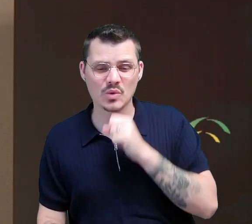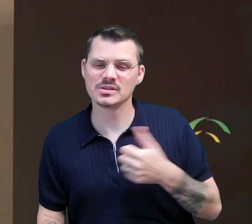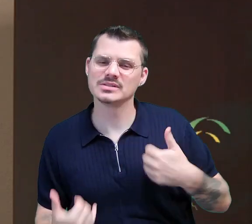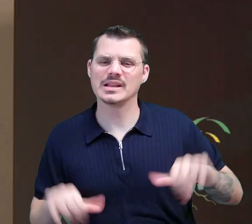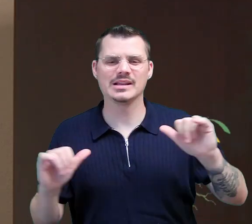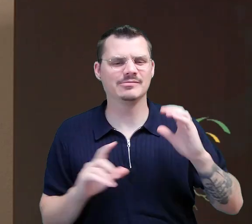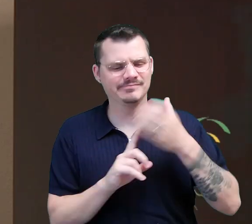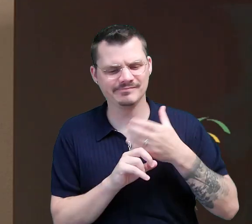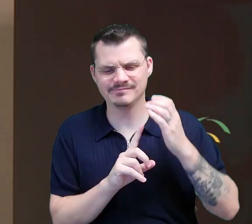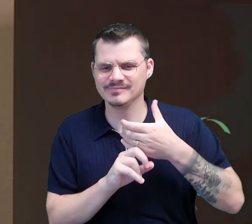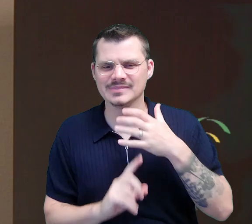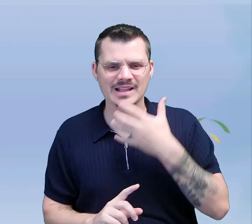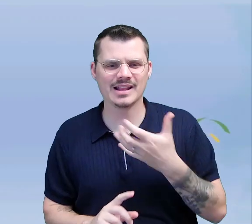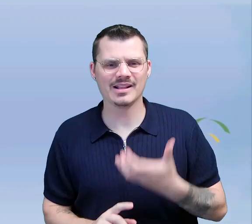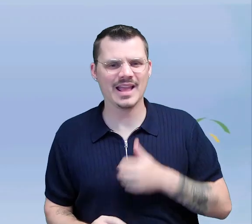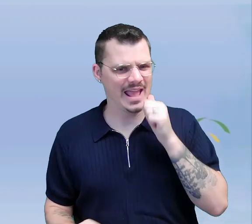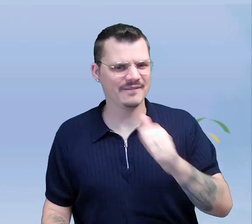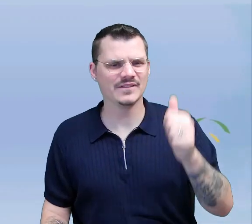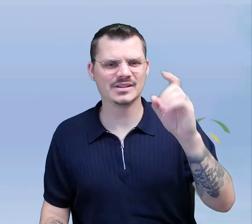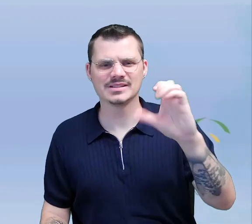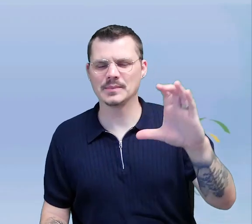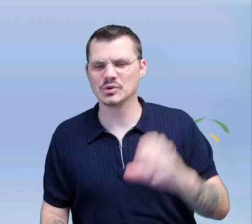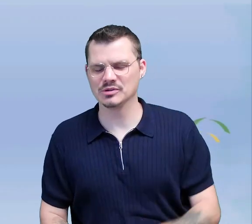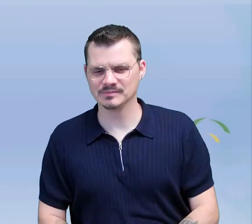still playing Santa every December.